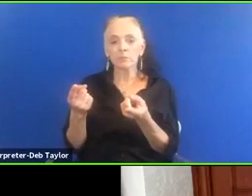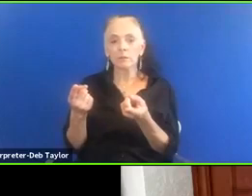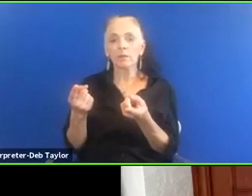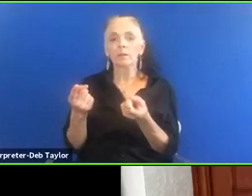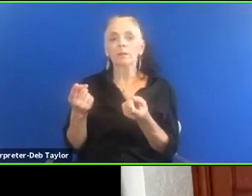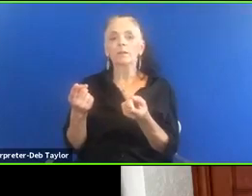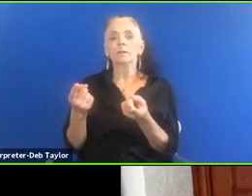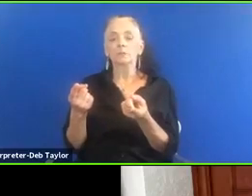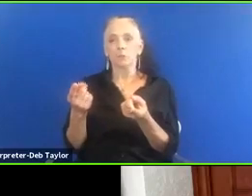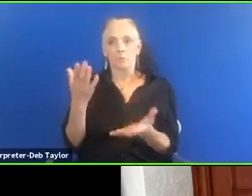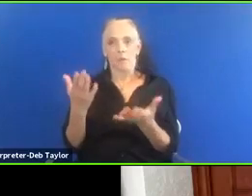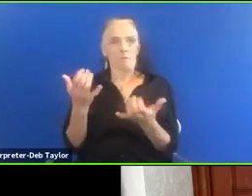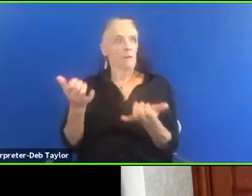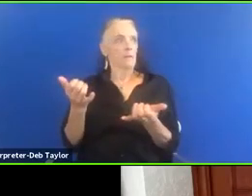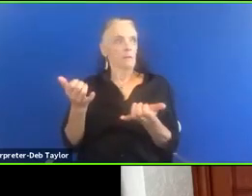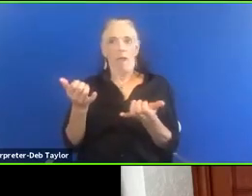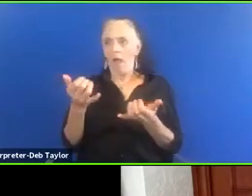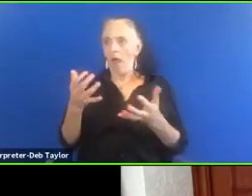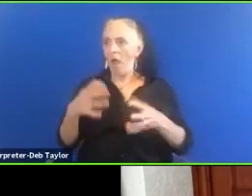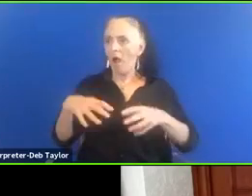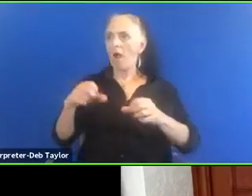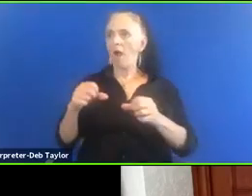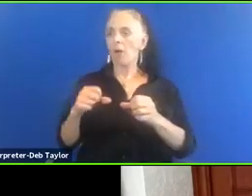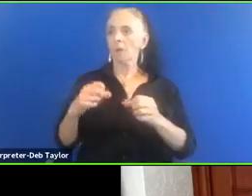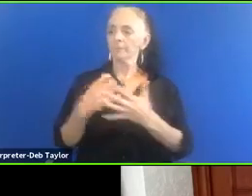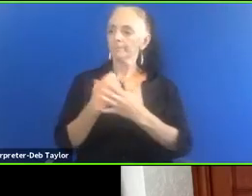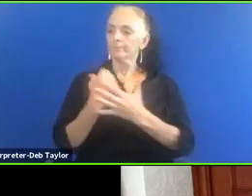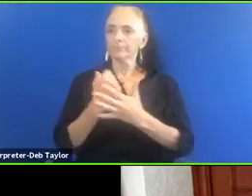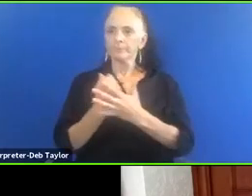to think more radically about